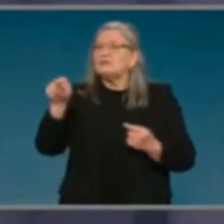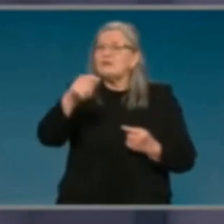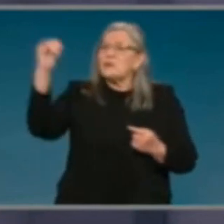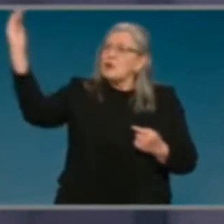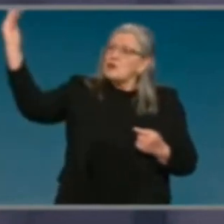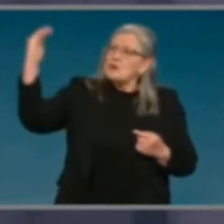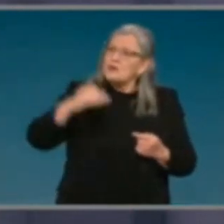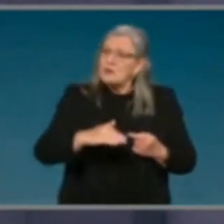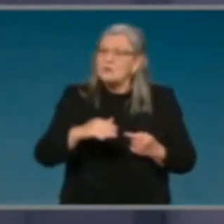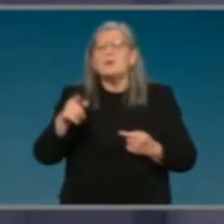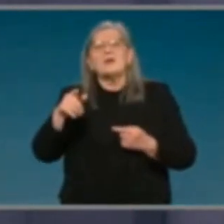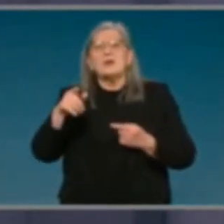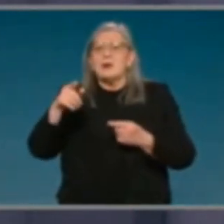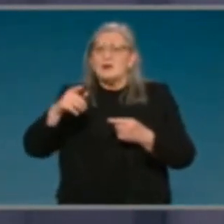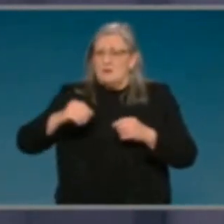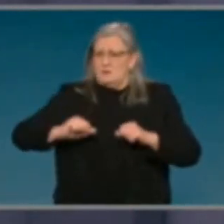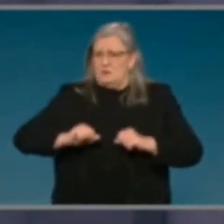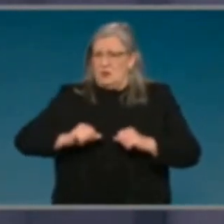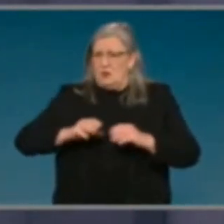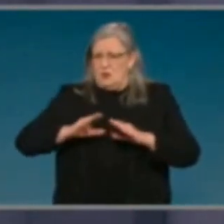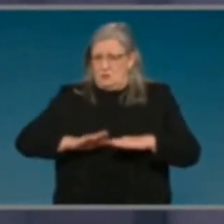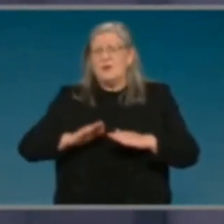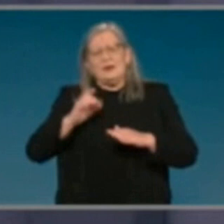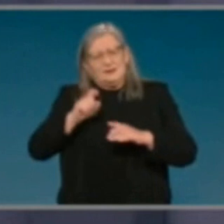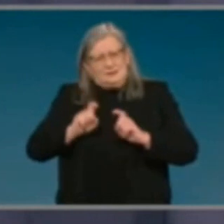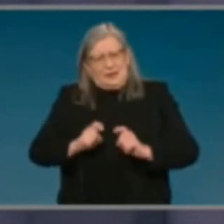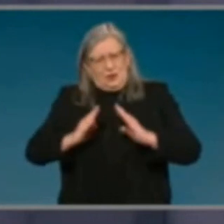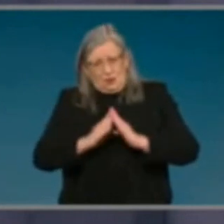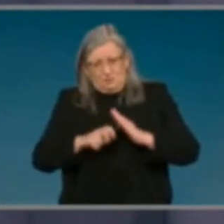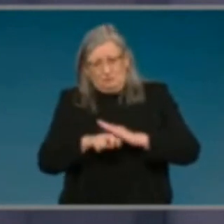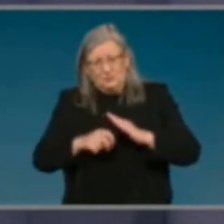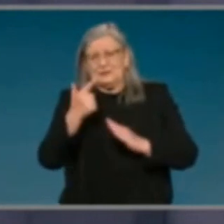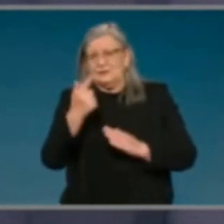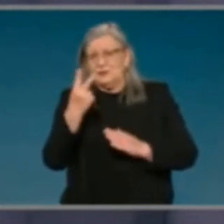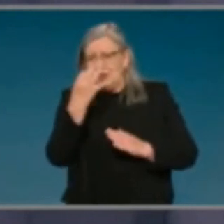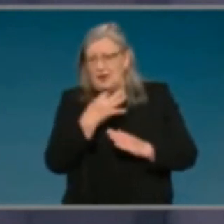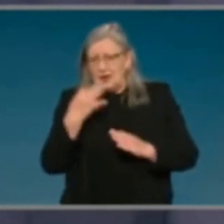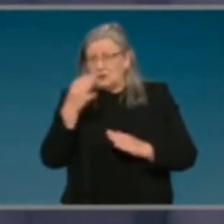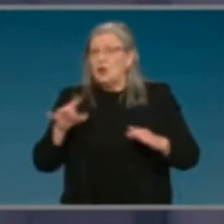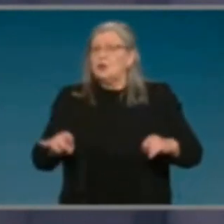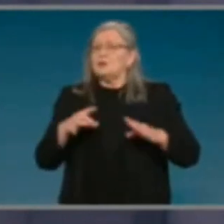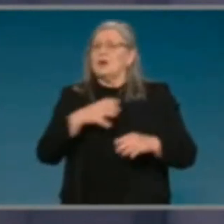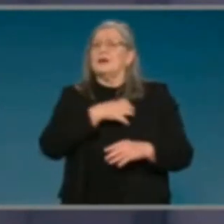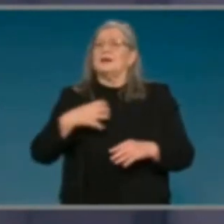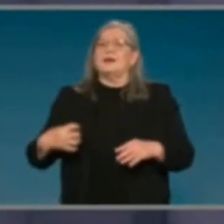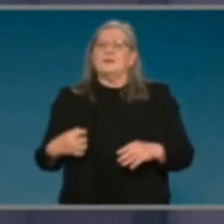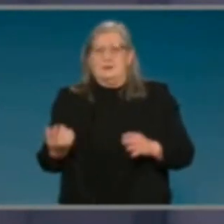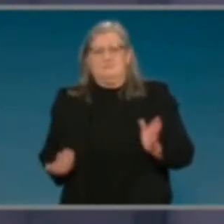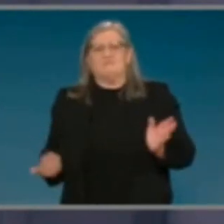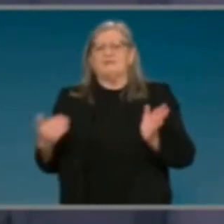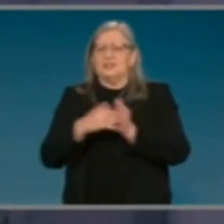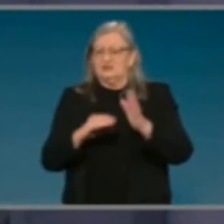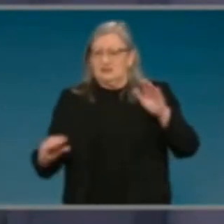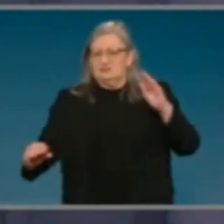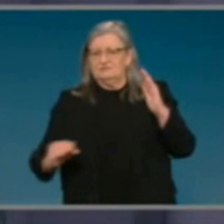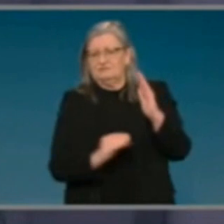Australia. There are additional actions which the Australian government is now taking. Firstly, the Prime Minister is